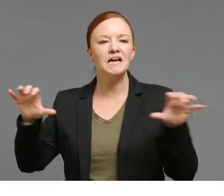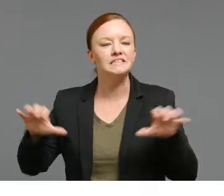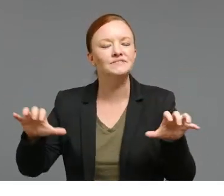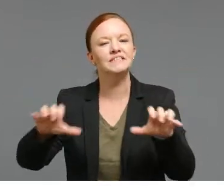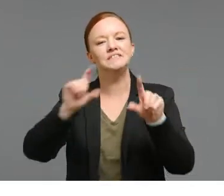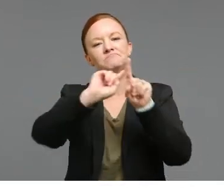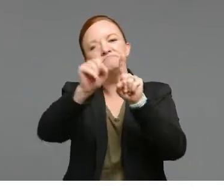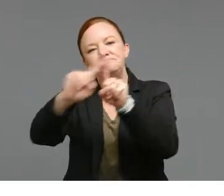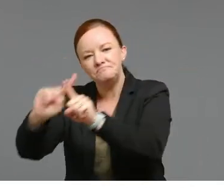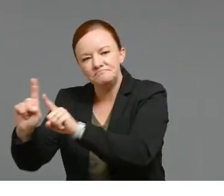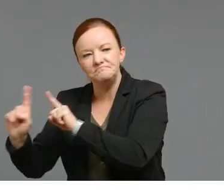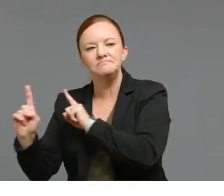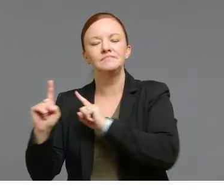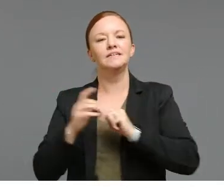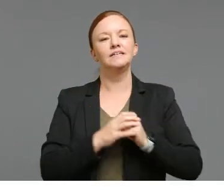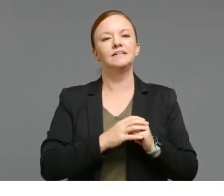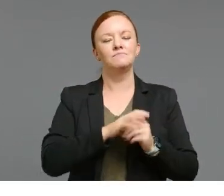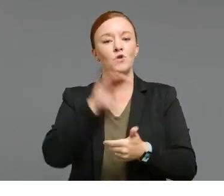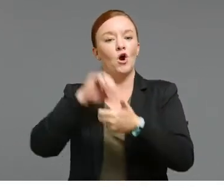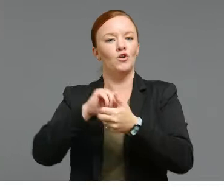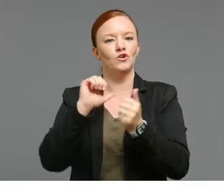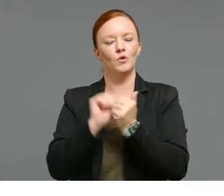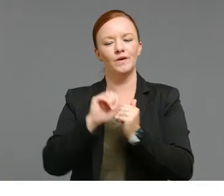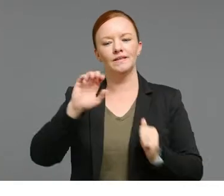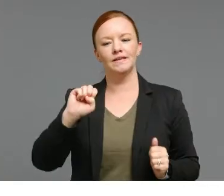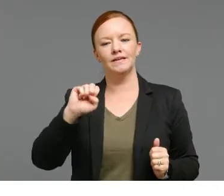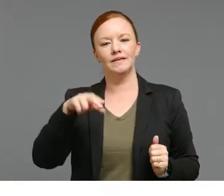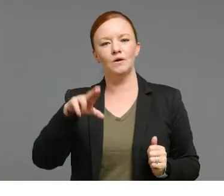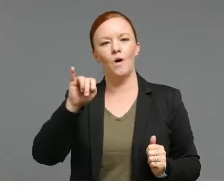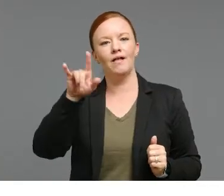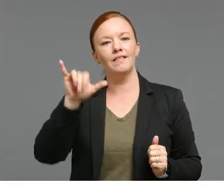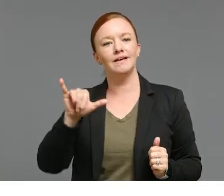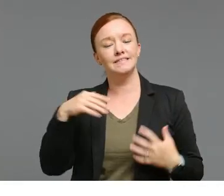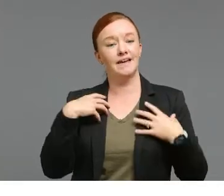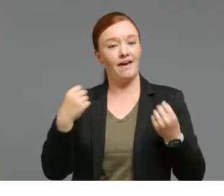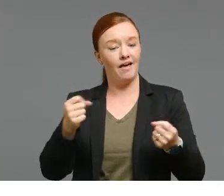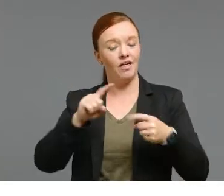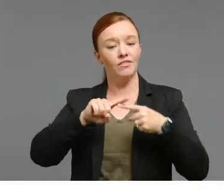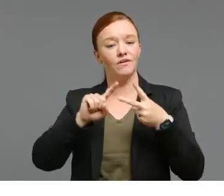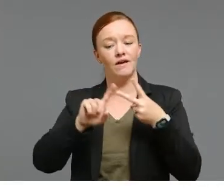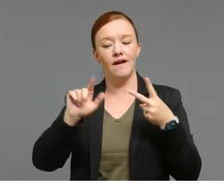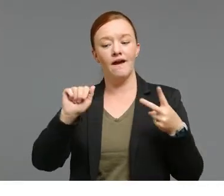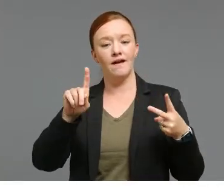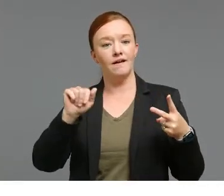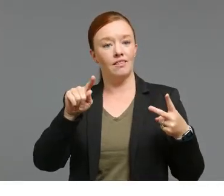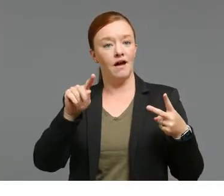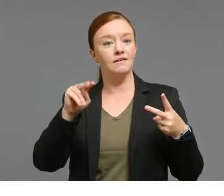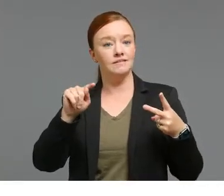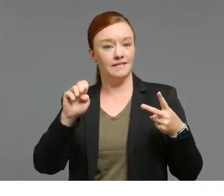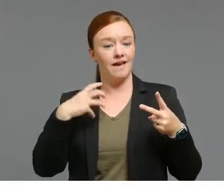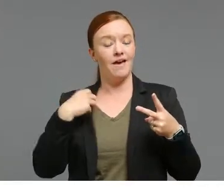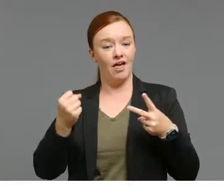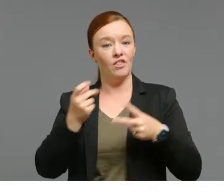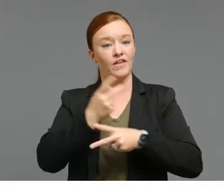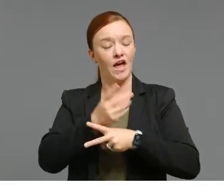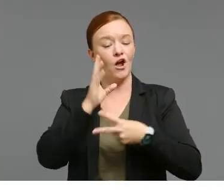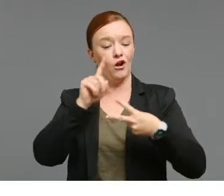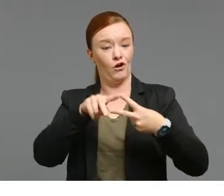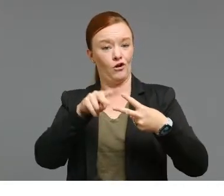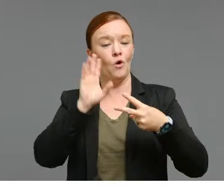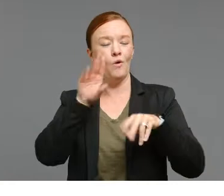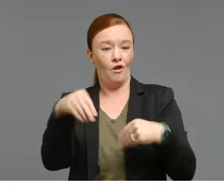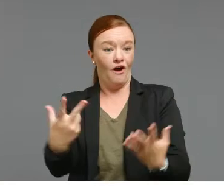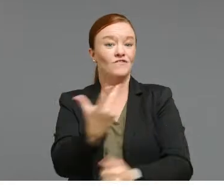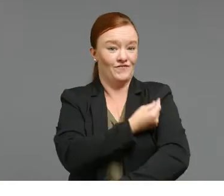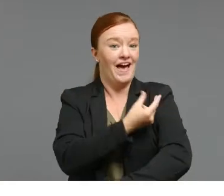Equality Health and Adelante Healthcare will be offering vaccinations in partnership with Hirozona. That will be